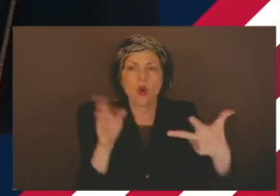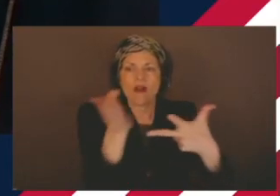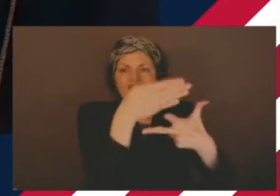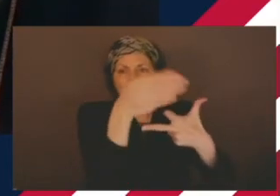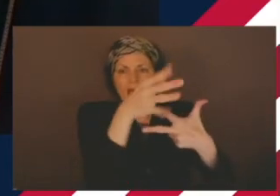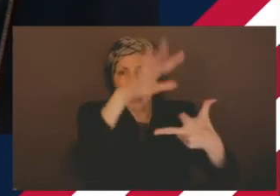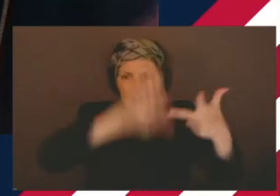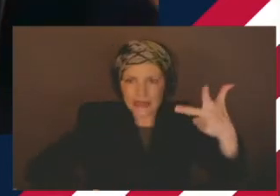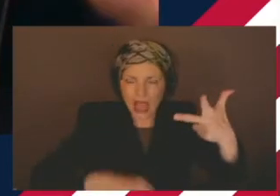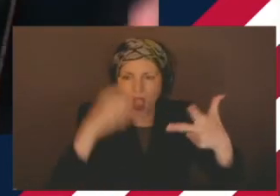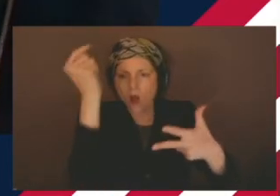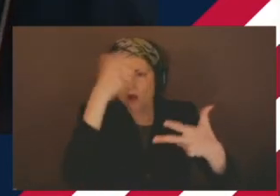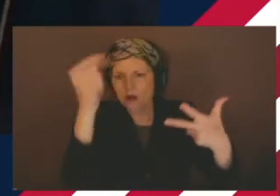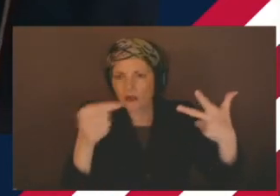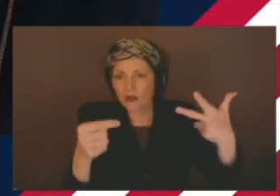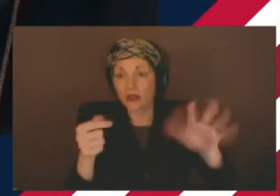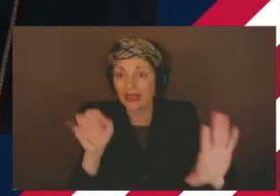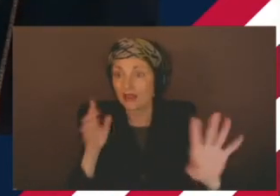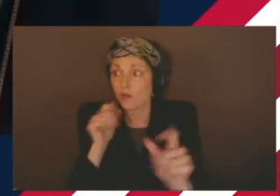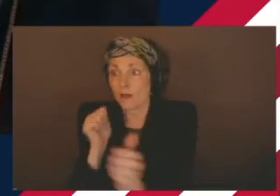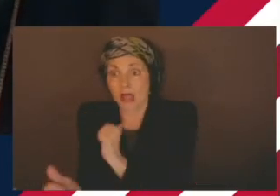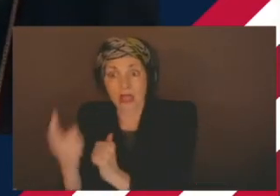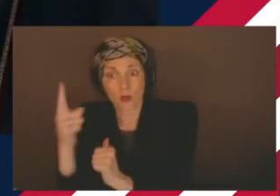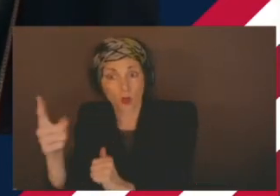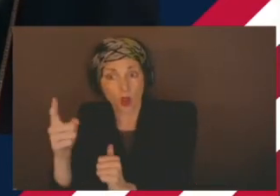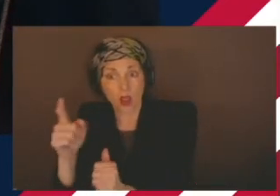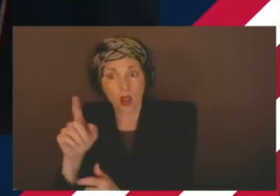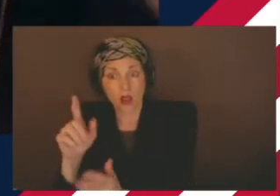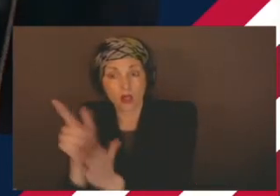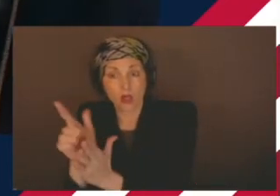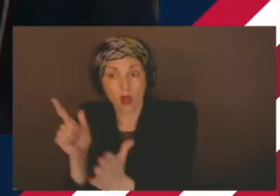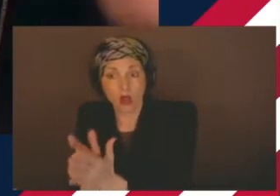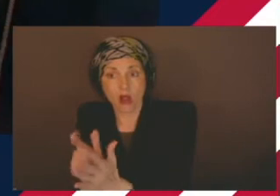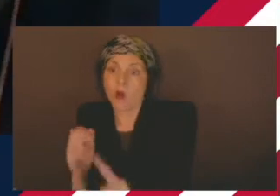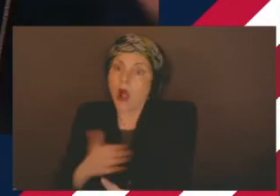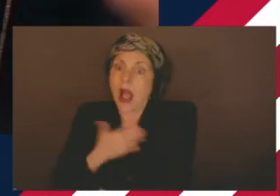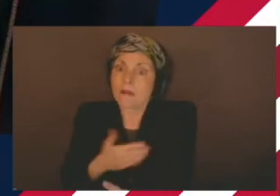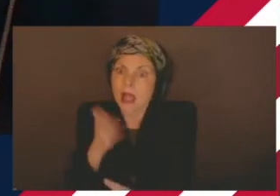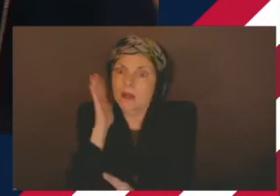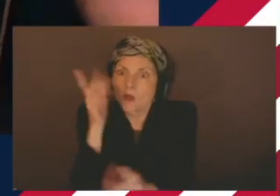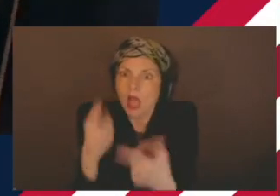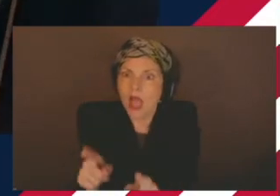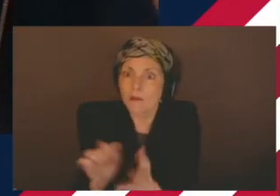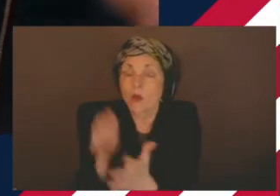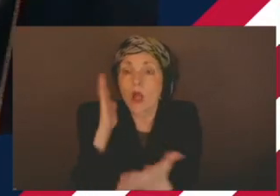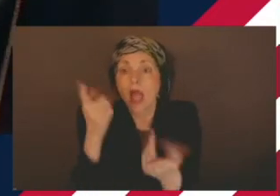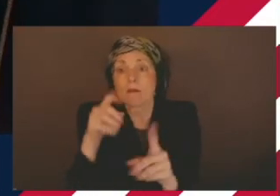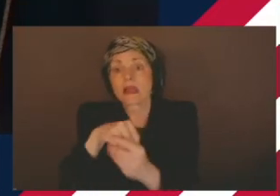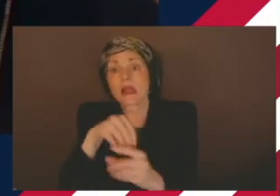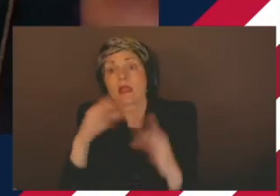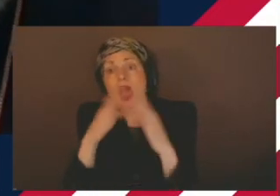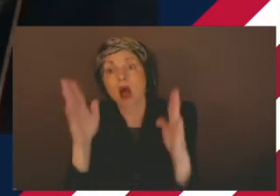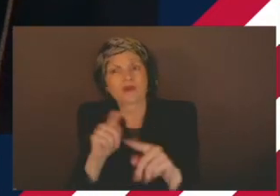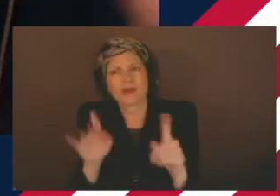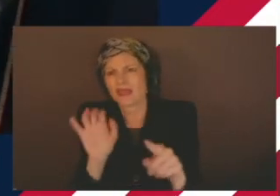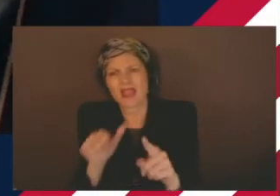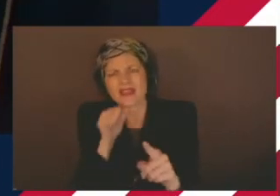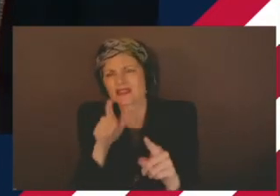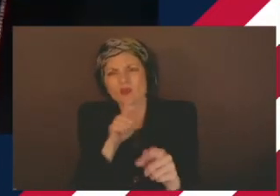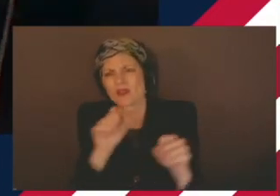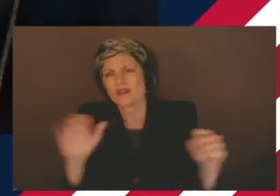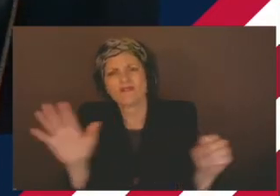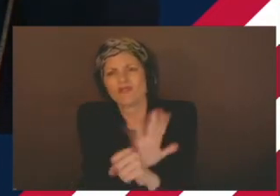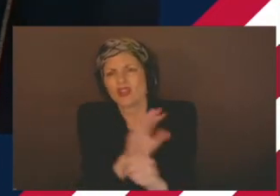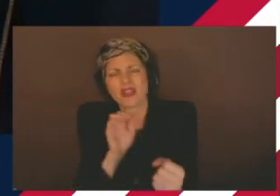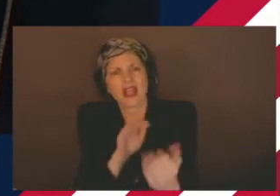bill on police violence, which I'm glad will happen and has happened in the House, that does not fully address the issue of systemic